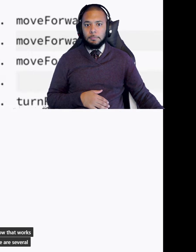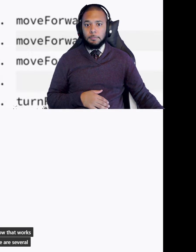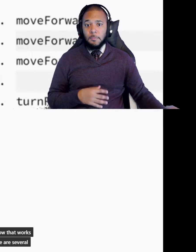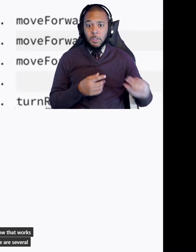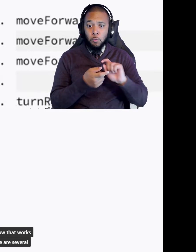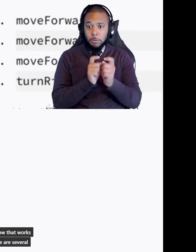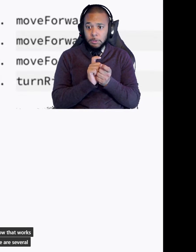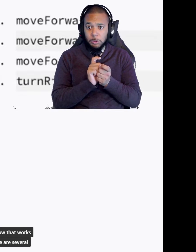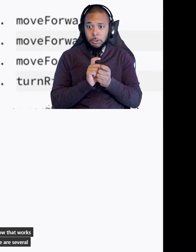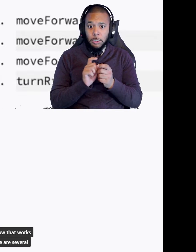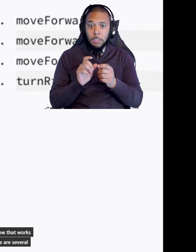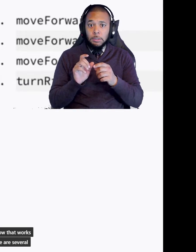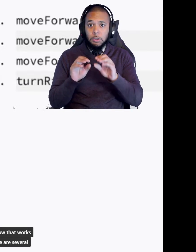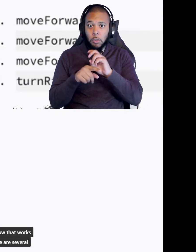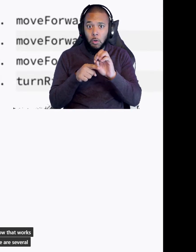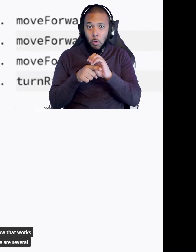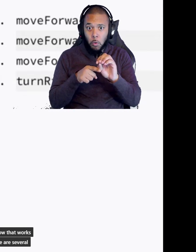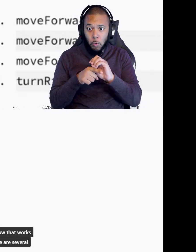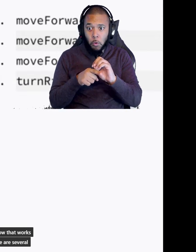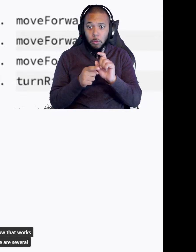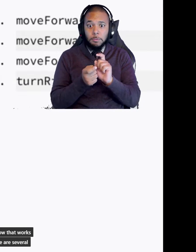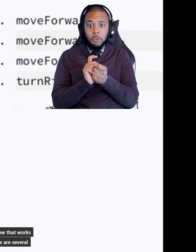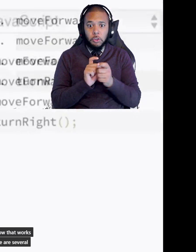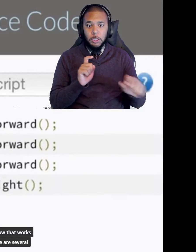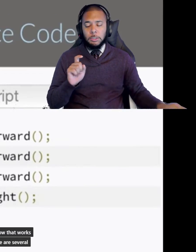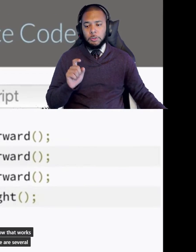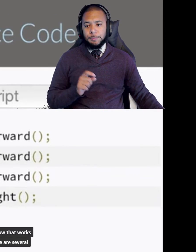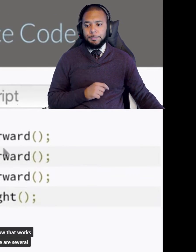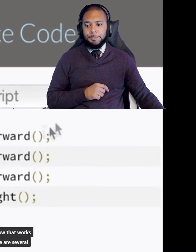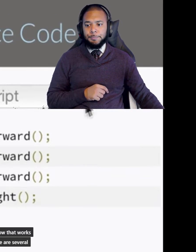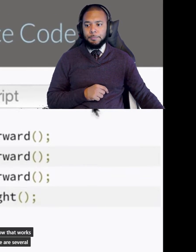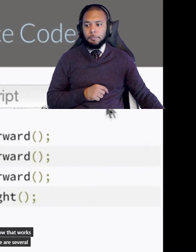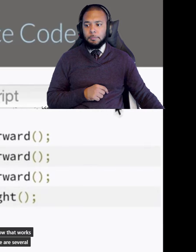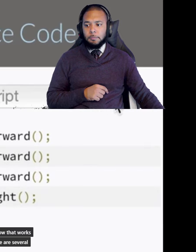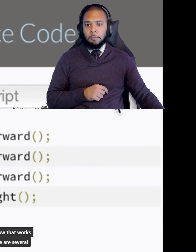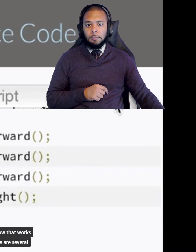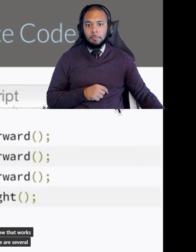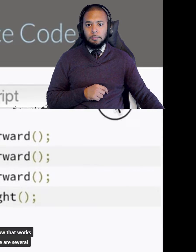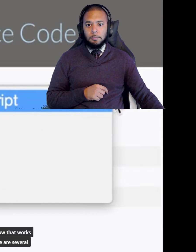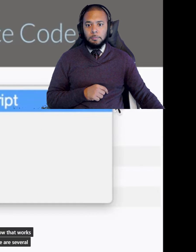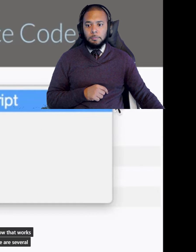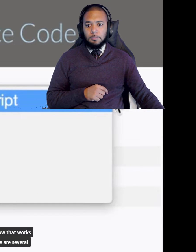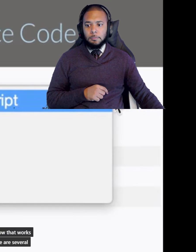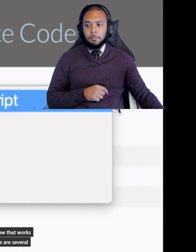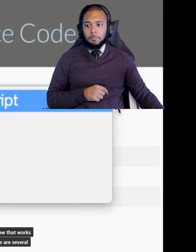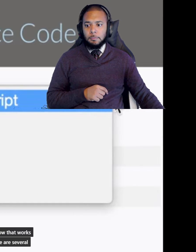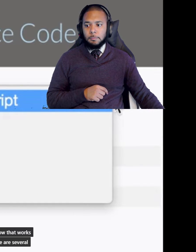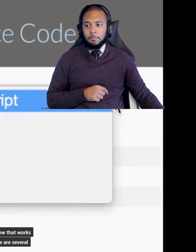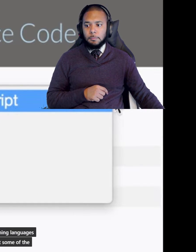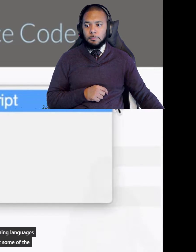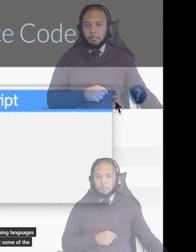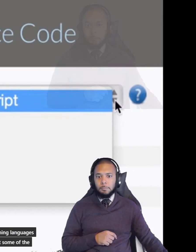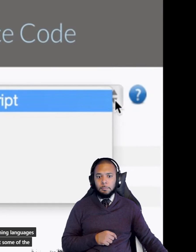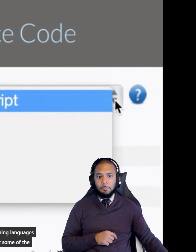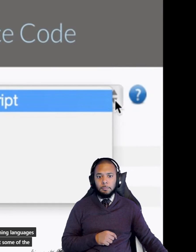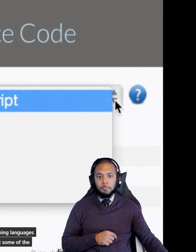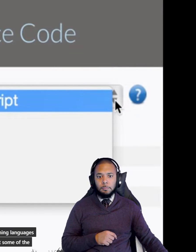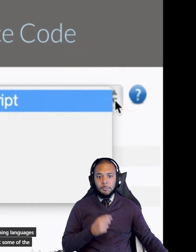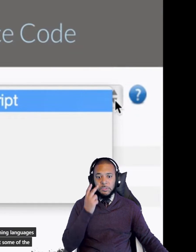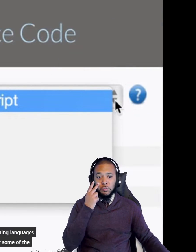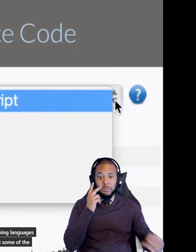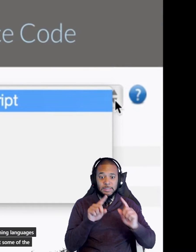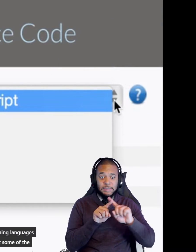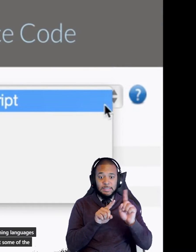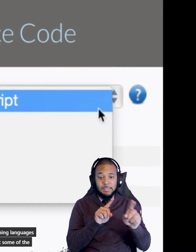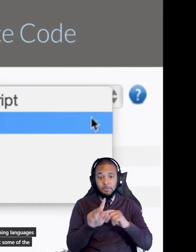changing the blocks. See how that works? Now if you'll look here, there are several different types